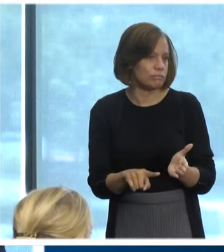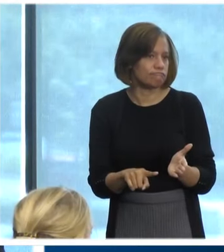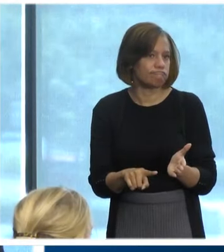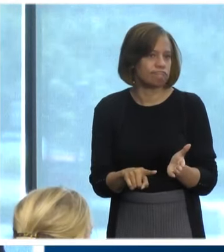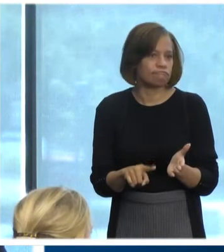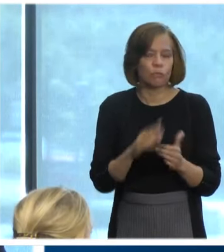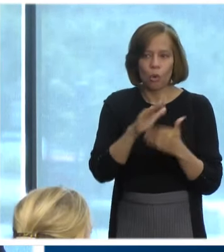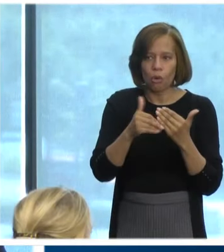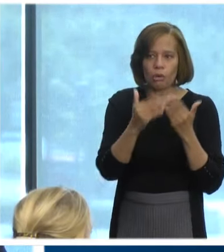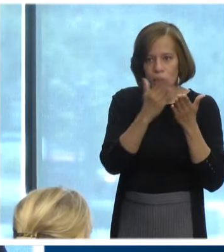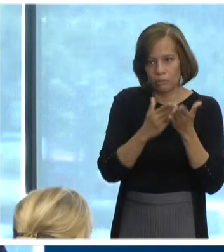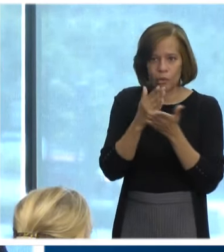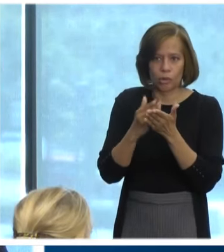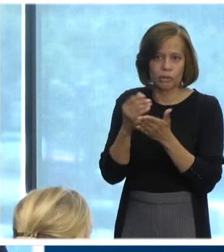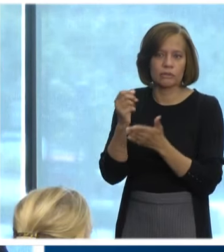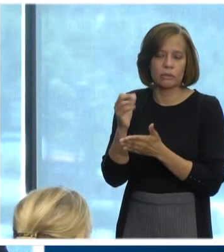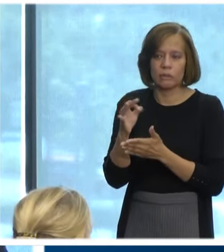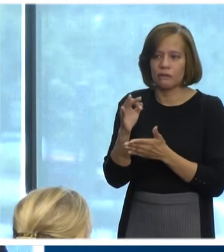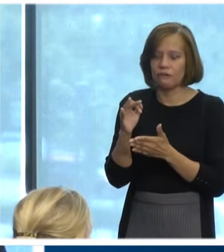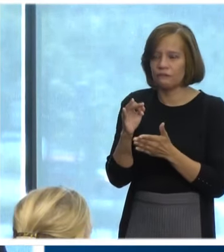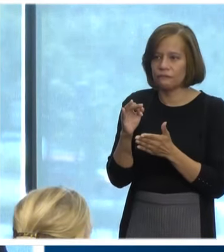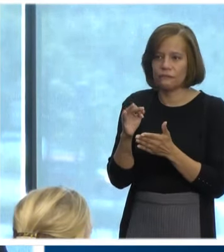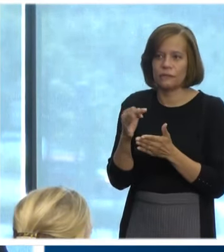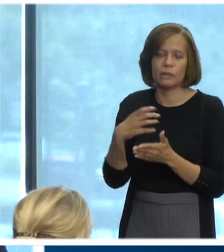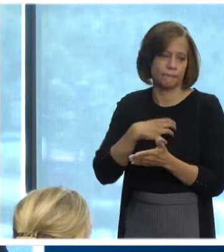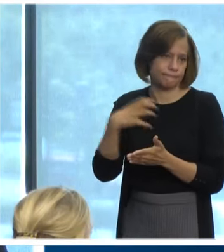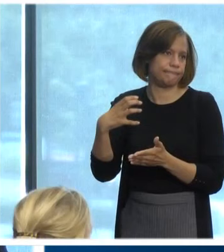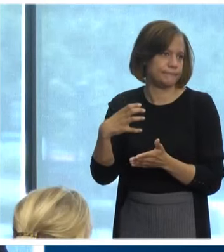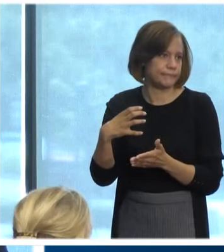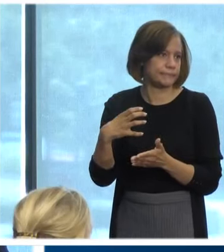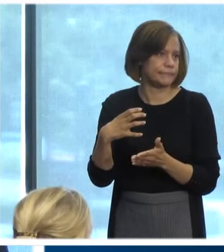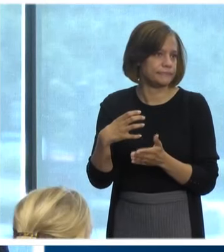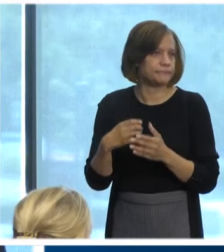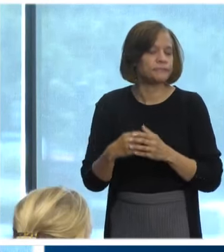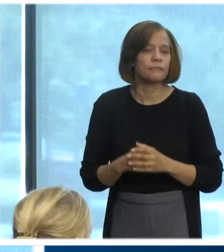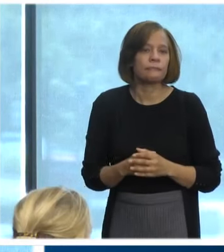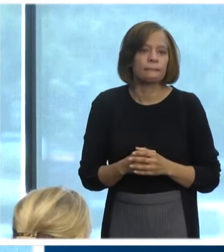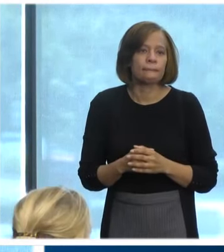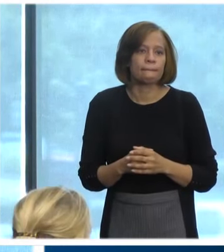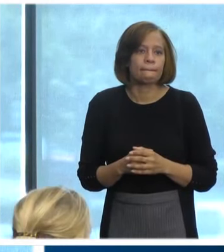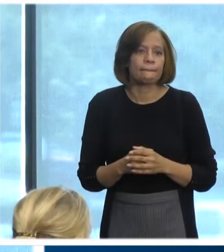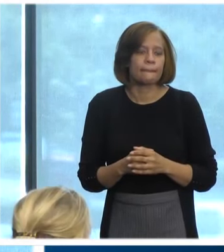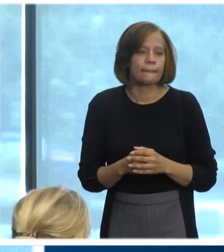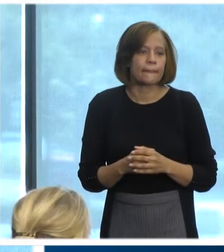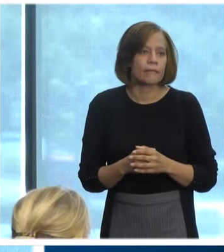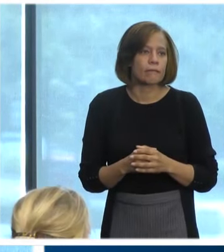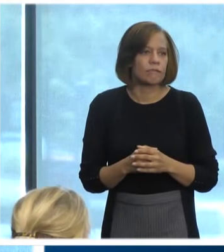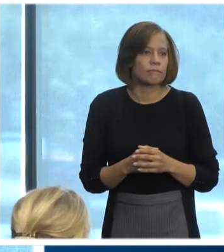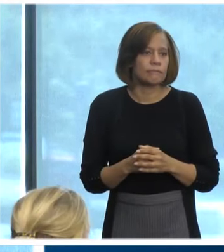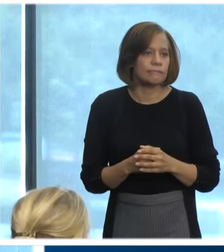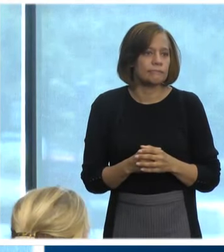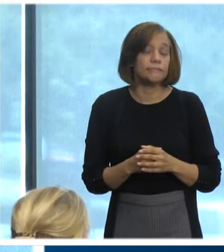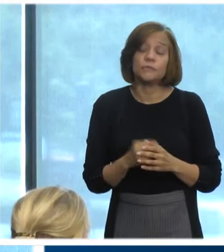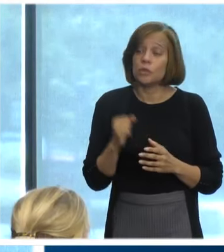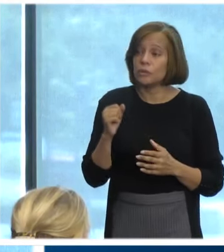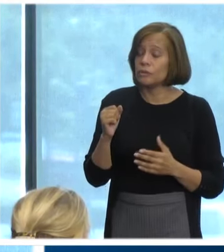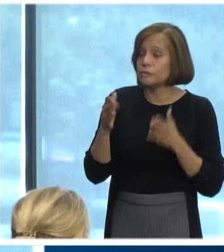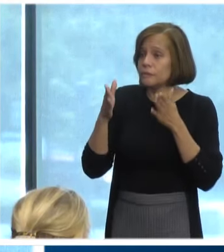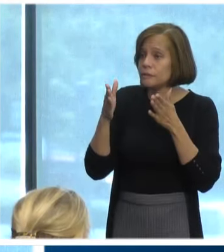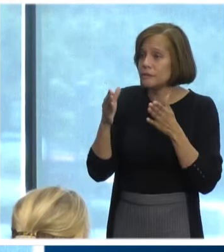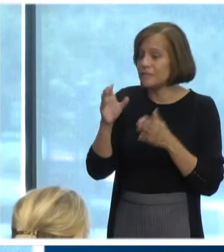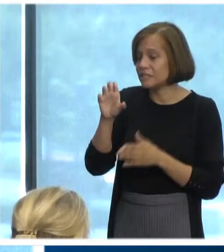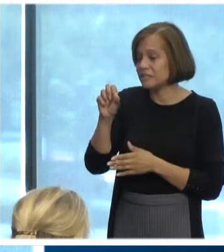all aspects of an allegation of excessive force. So, with that being the case, a civilian review